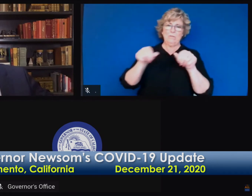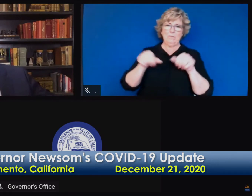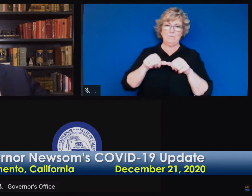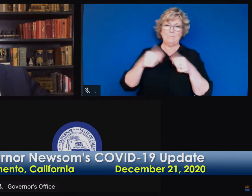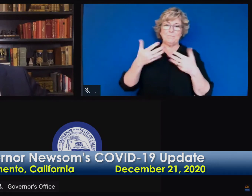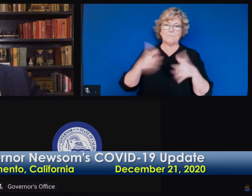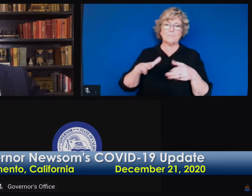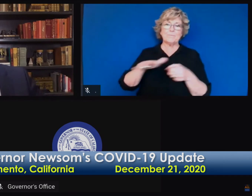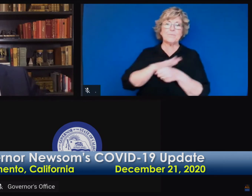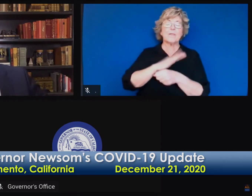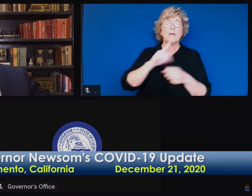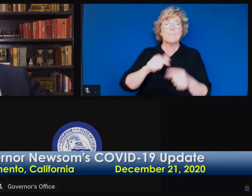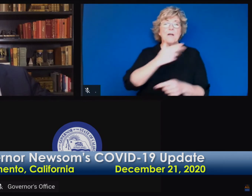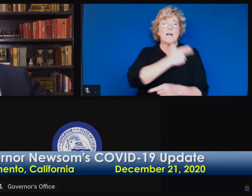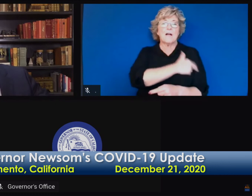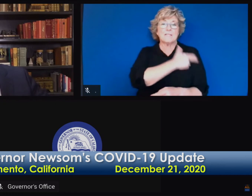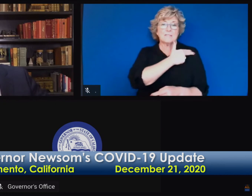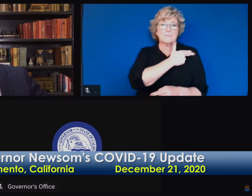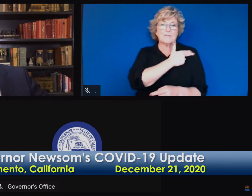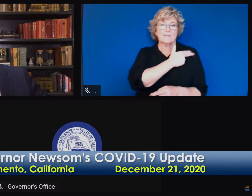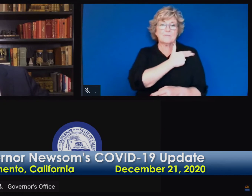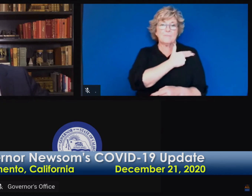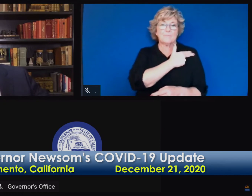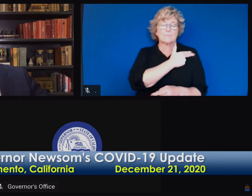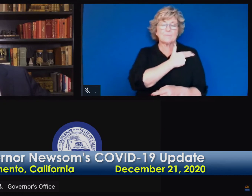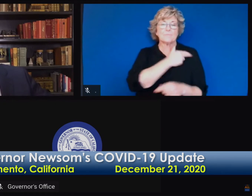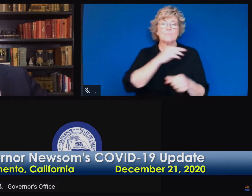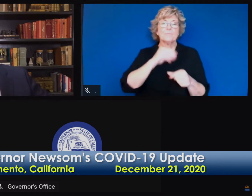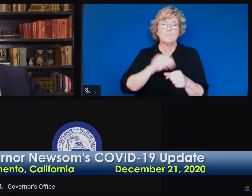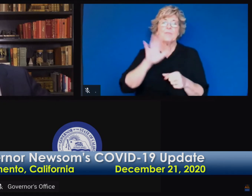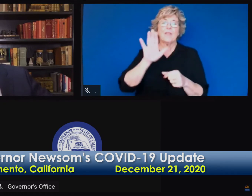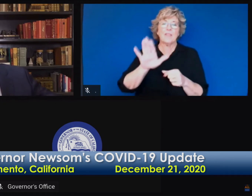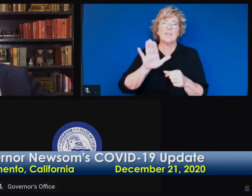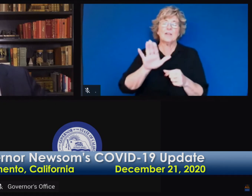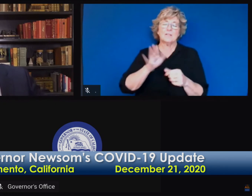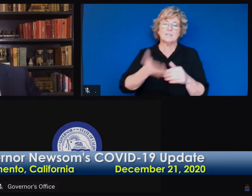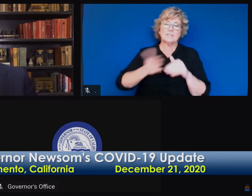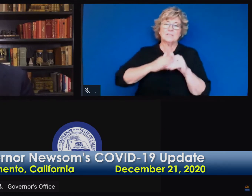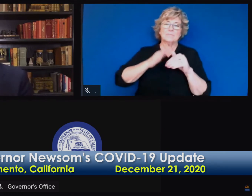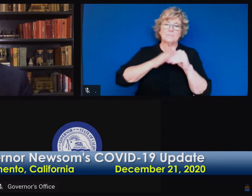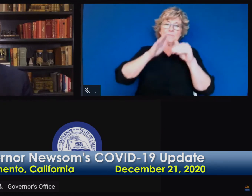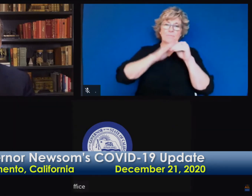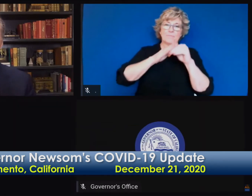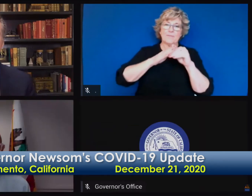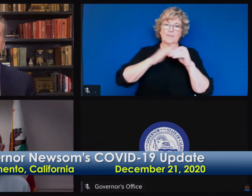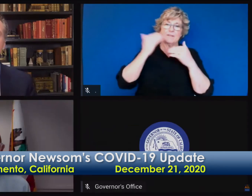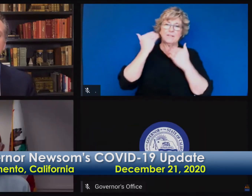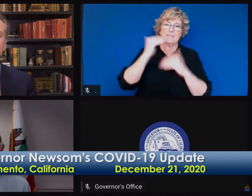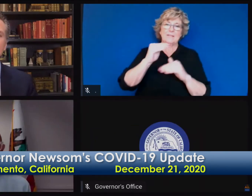now hospitals moving into their surge plans and their surge capacity.